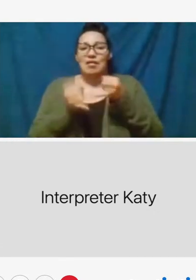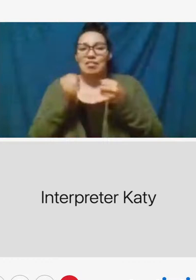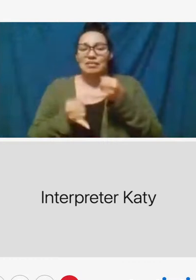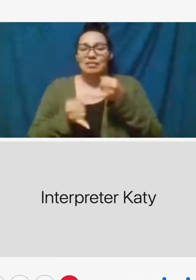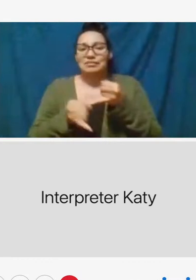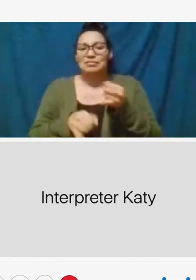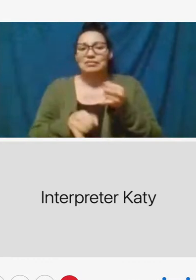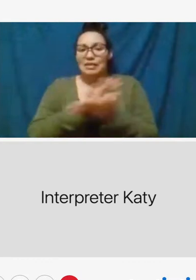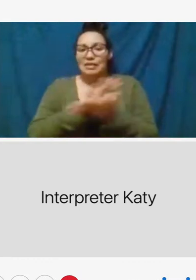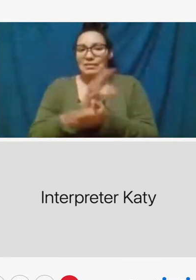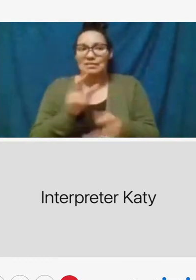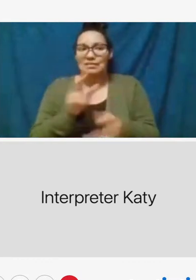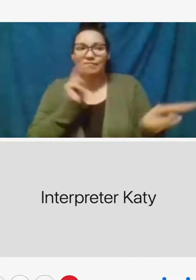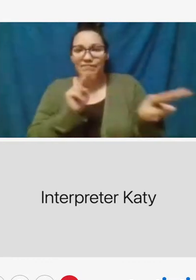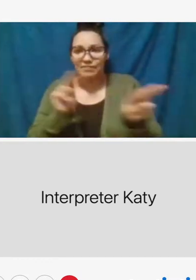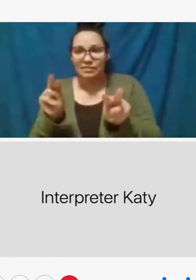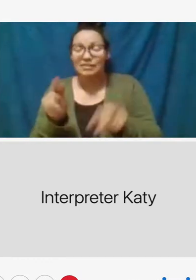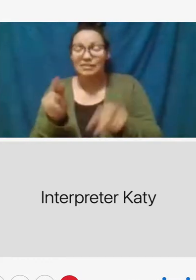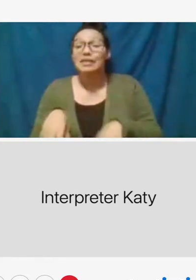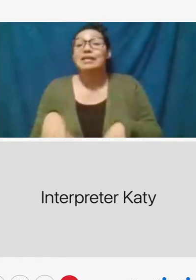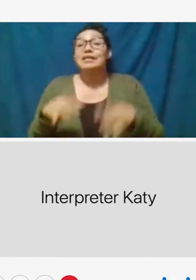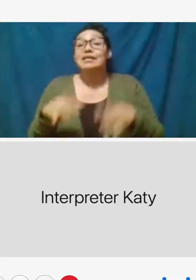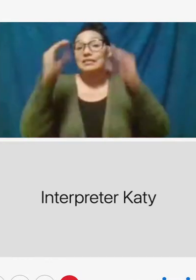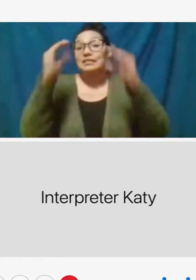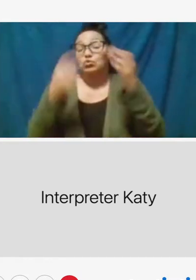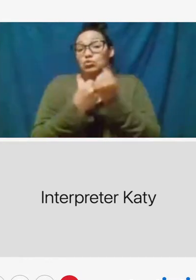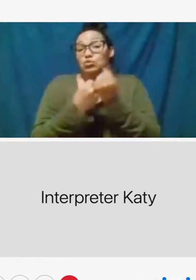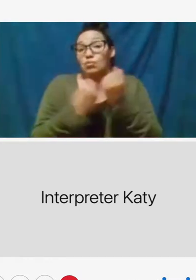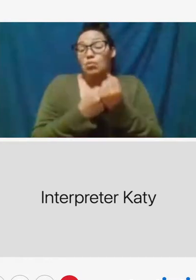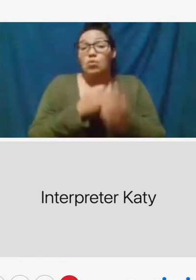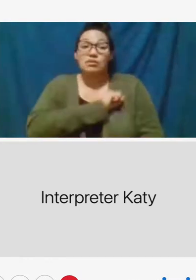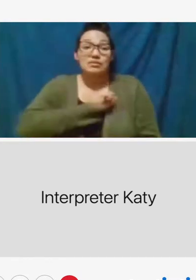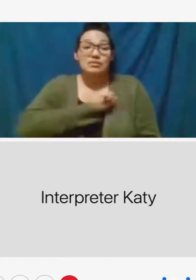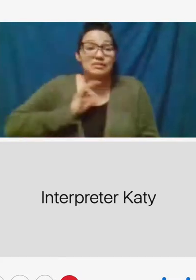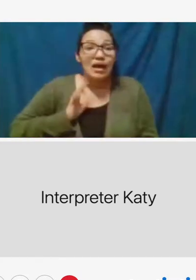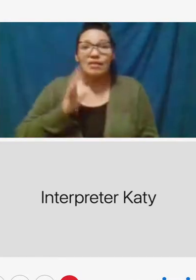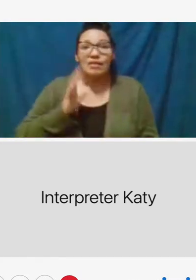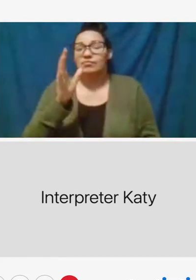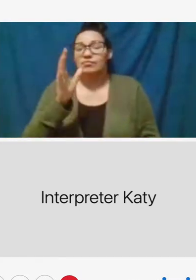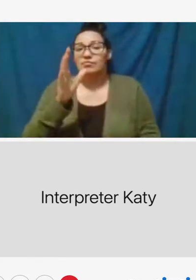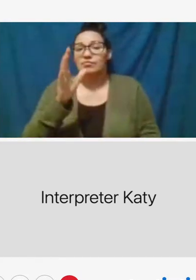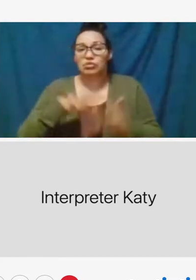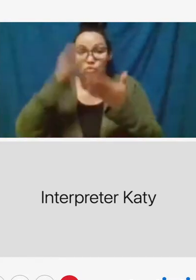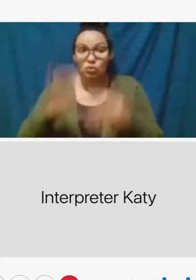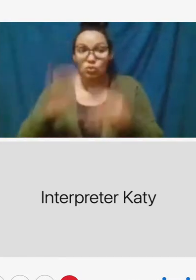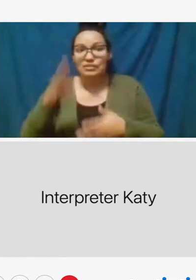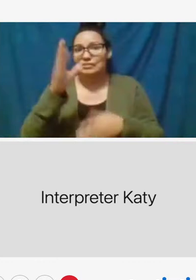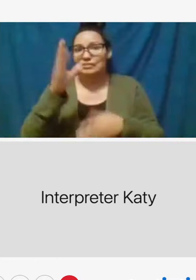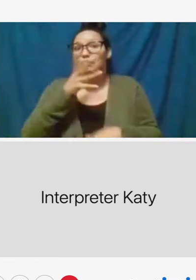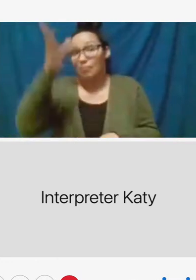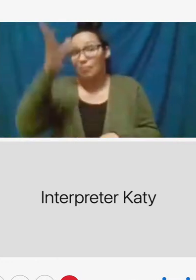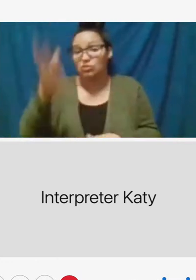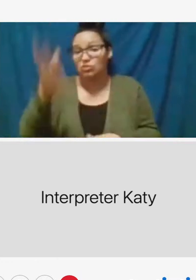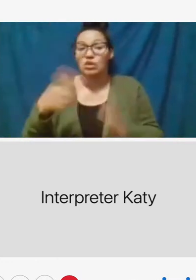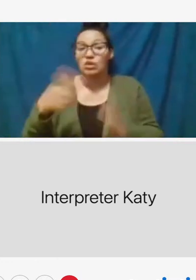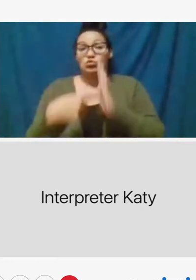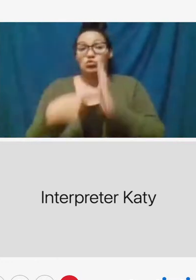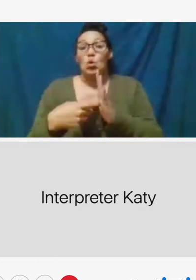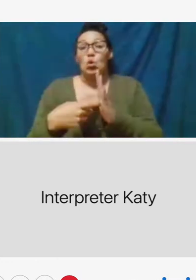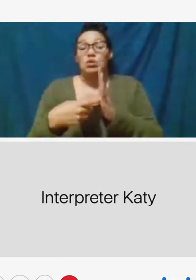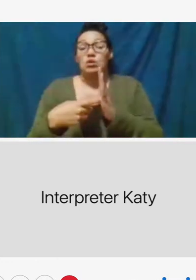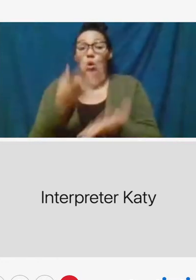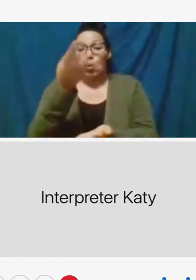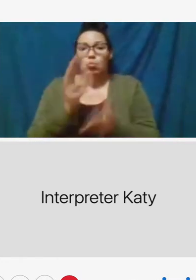teacher support staff students and parents have been working on our report and preparing evidence that shows how we have been addressing the